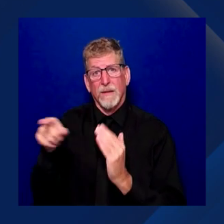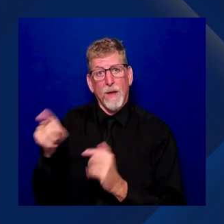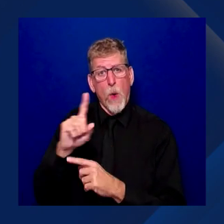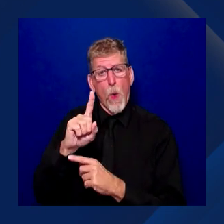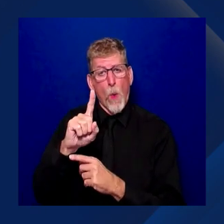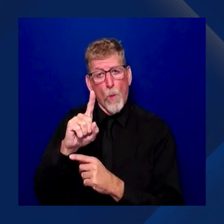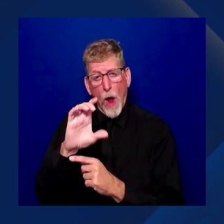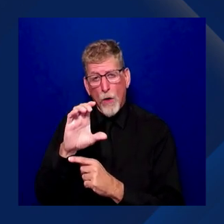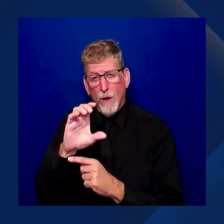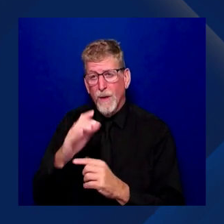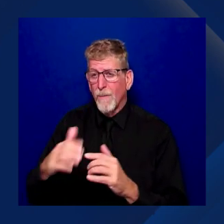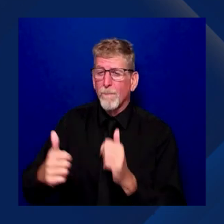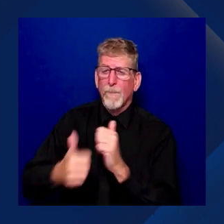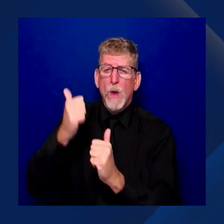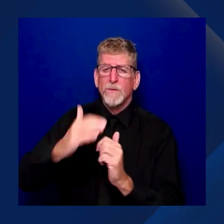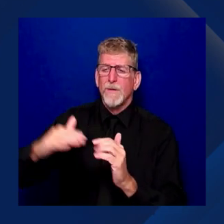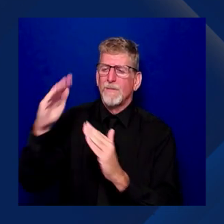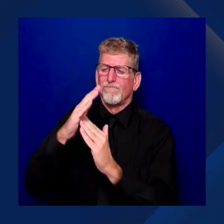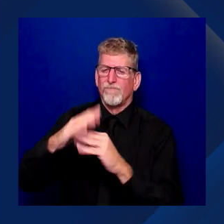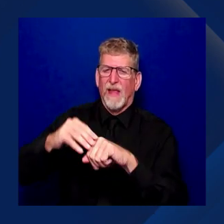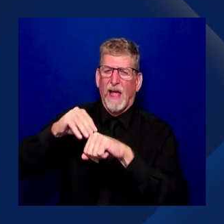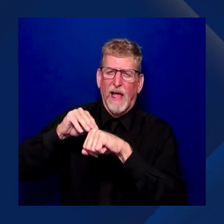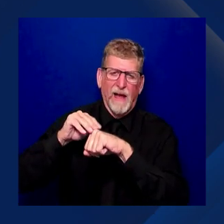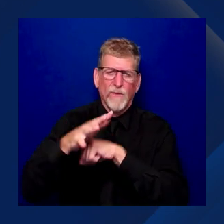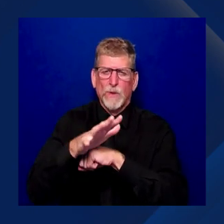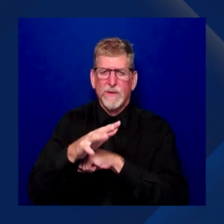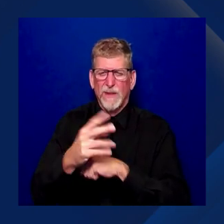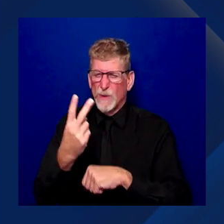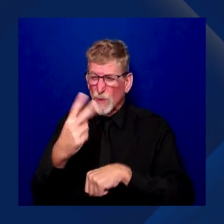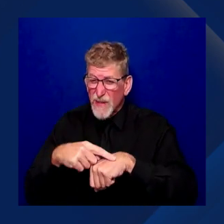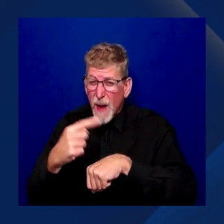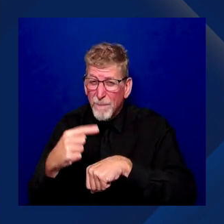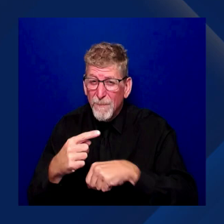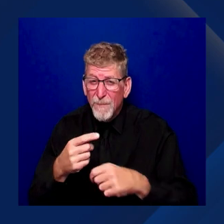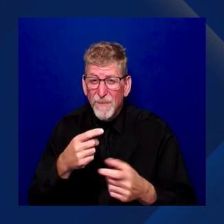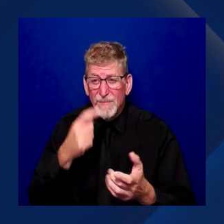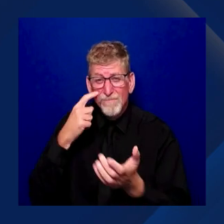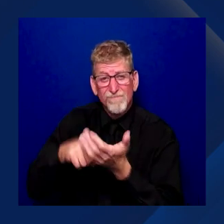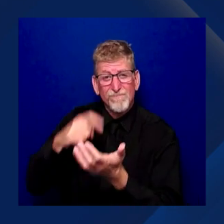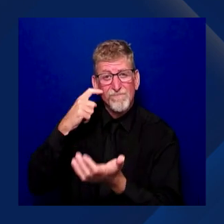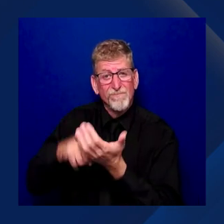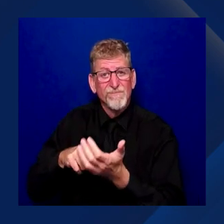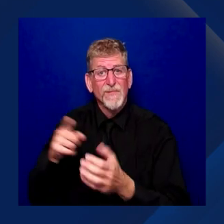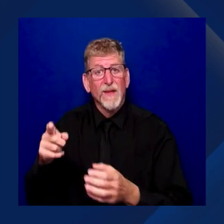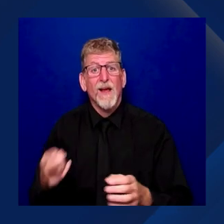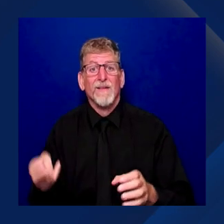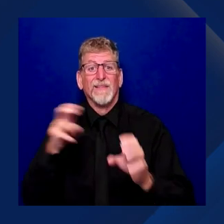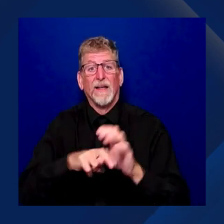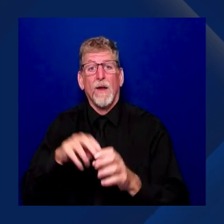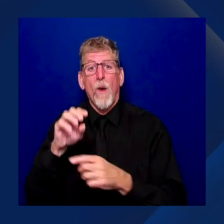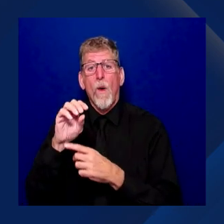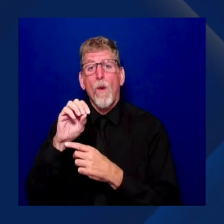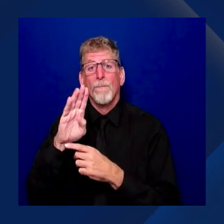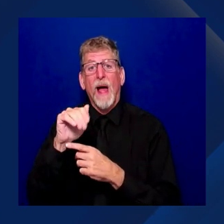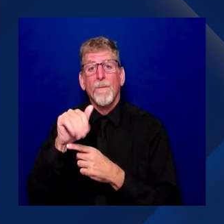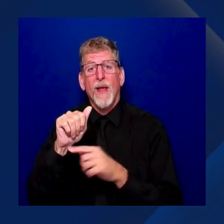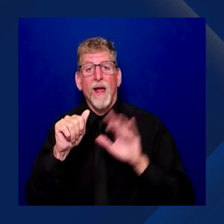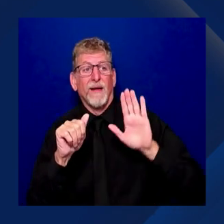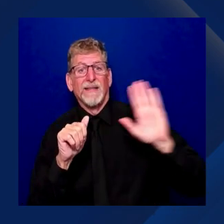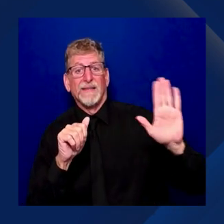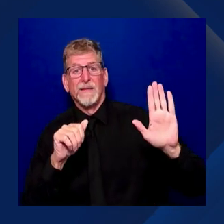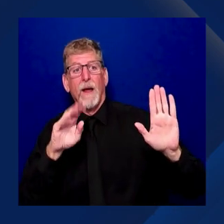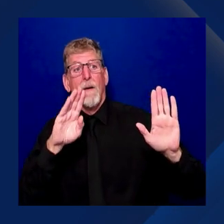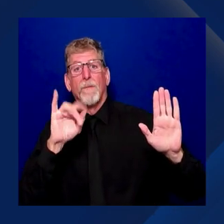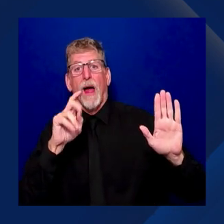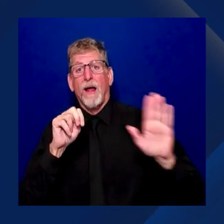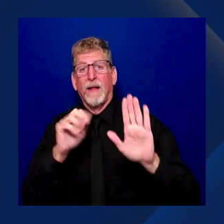previously served on the Obama-Biden Council on Fitness, Sports, and Nutrition for over 6 years. She has spent